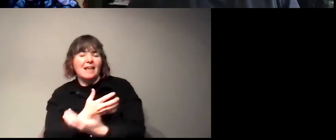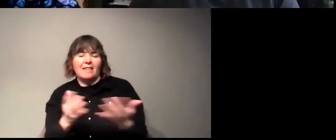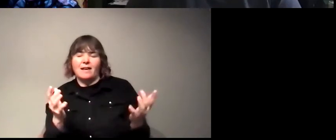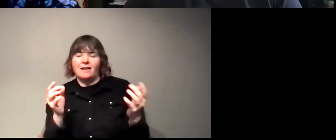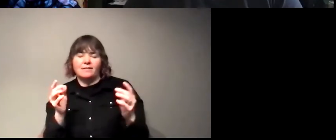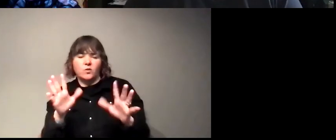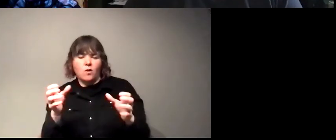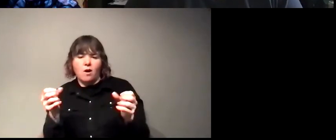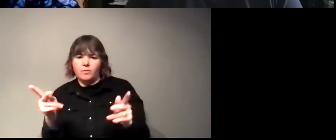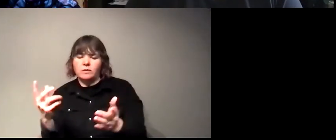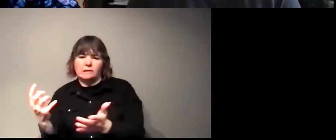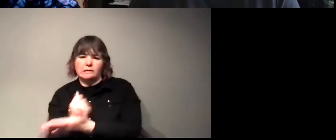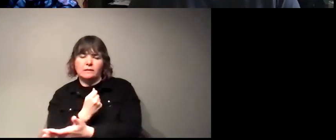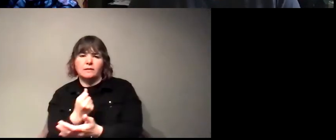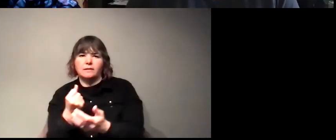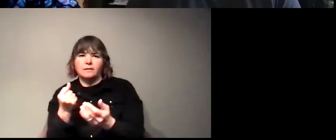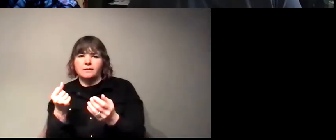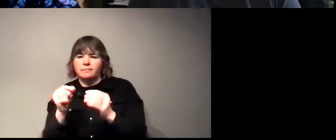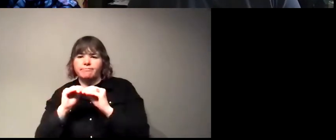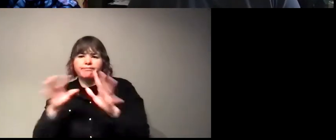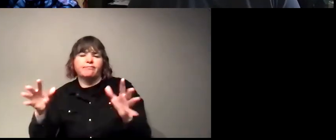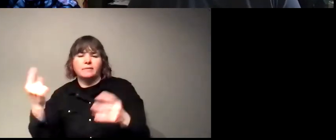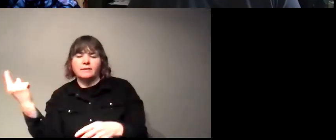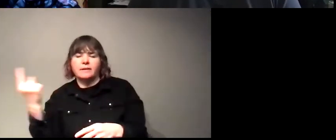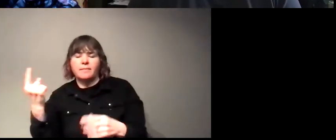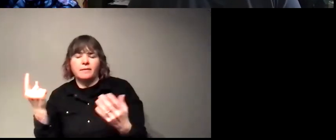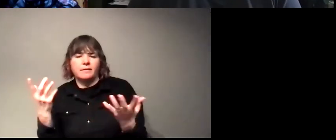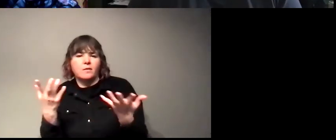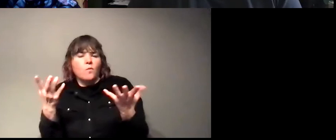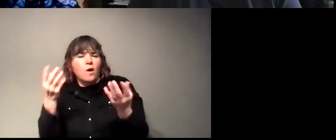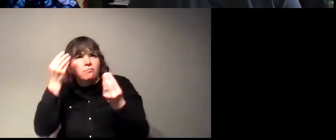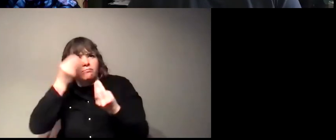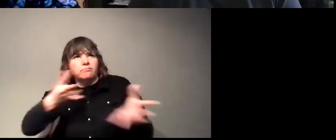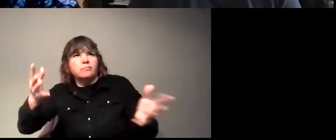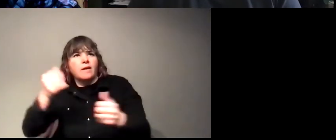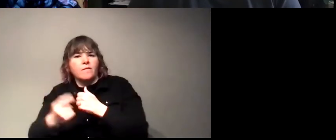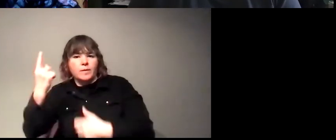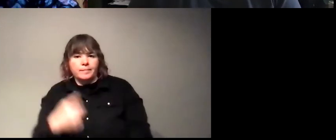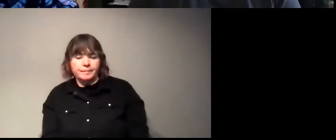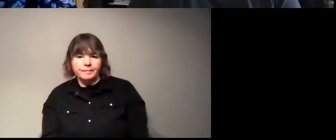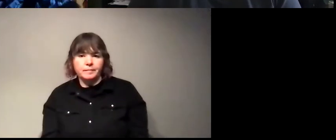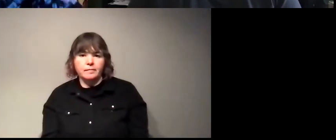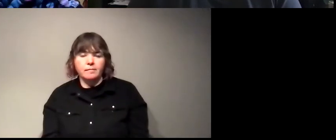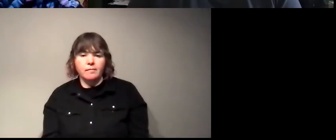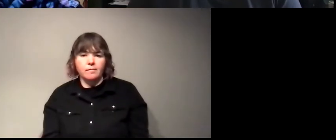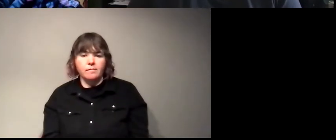is your opportunity to spread something. What do you tell everybody?